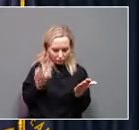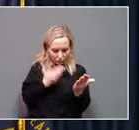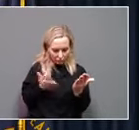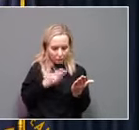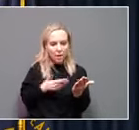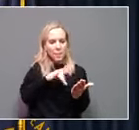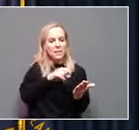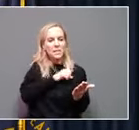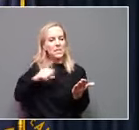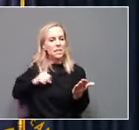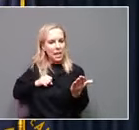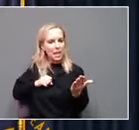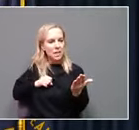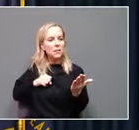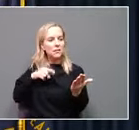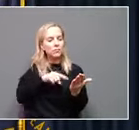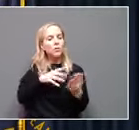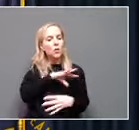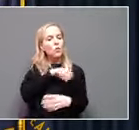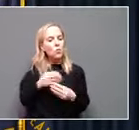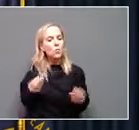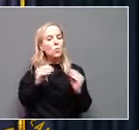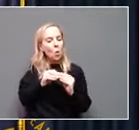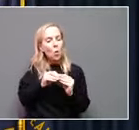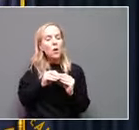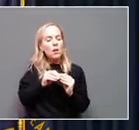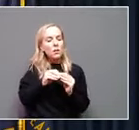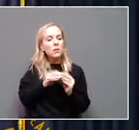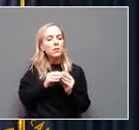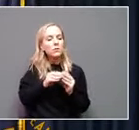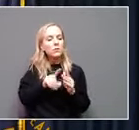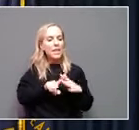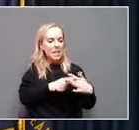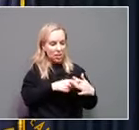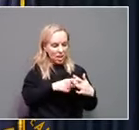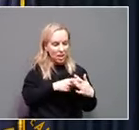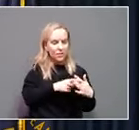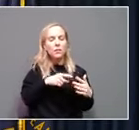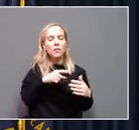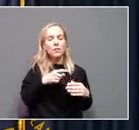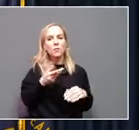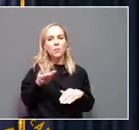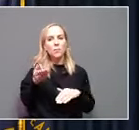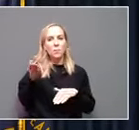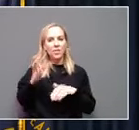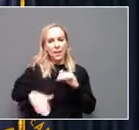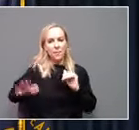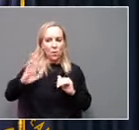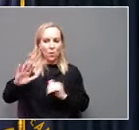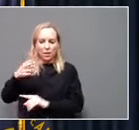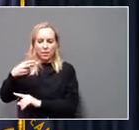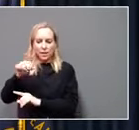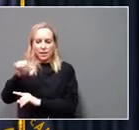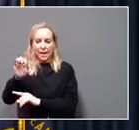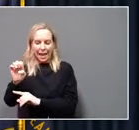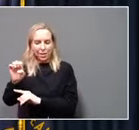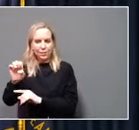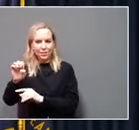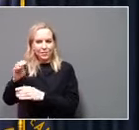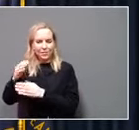which includes more of our initiatives, admittedly, than the House version, which was actually introduced before